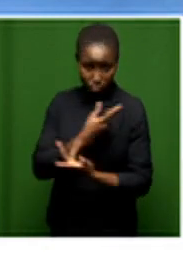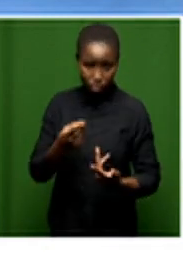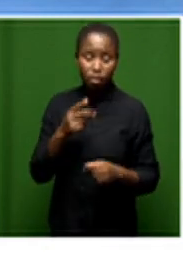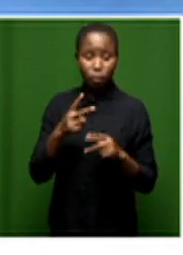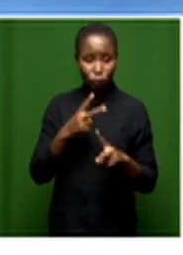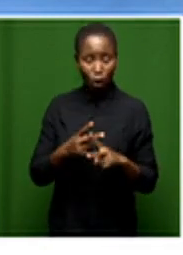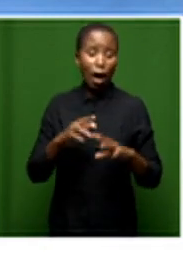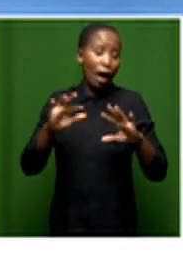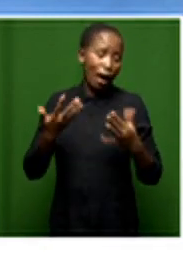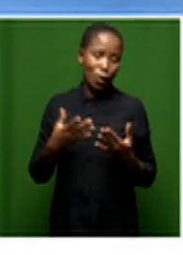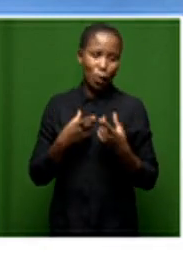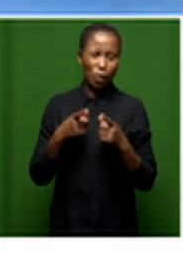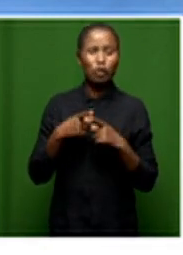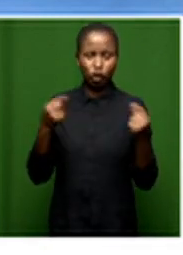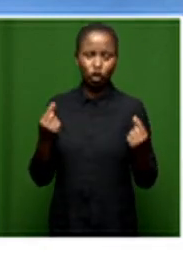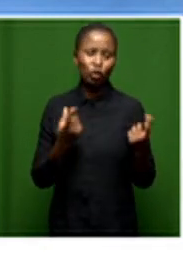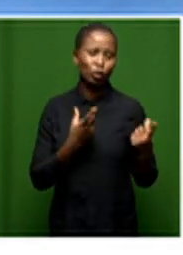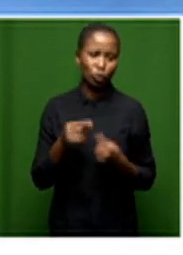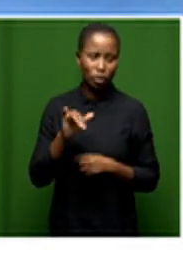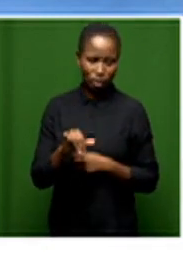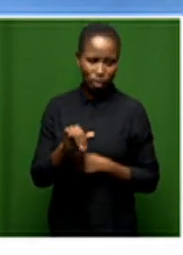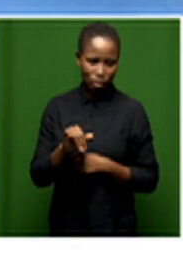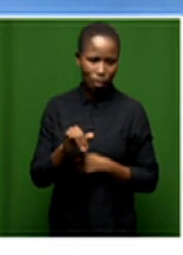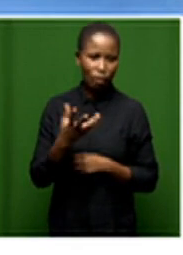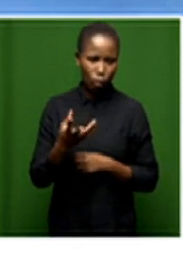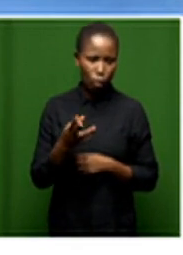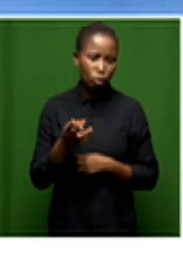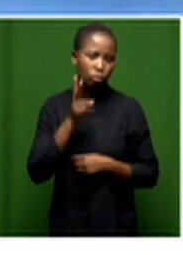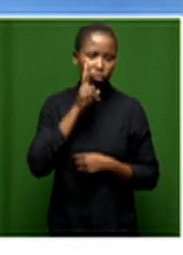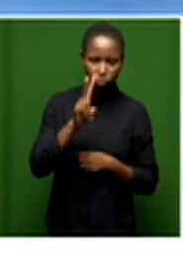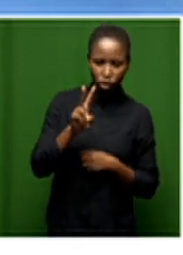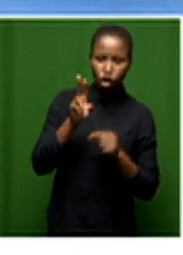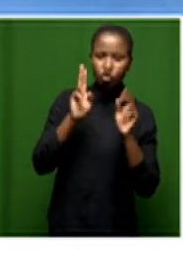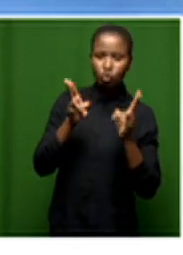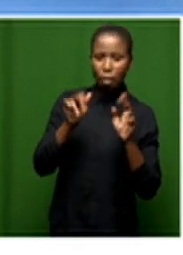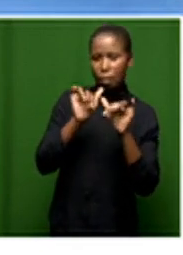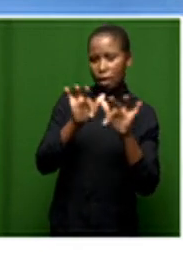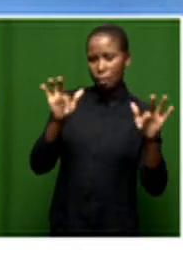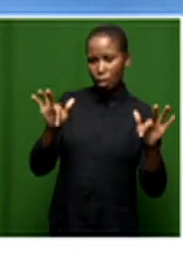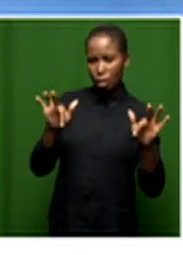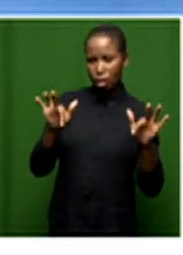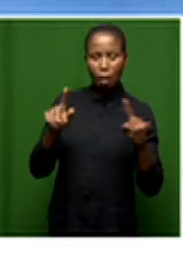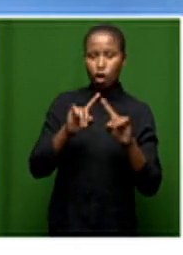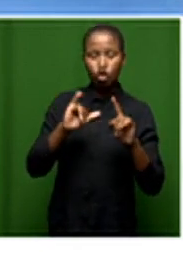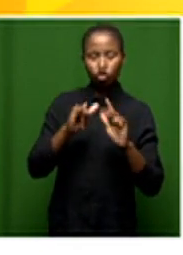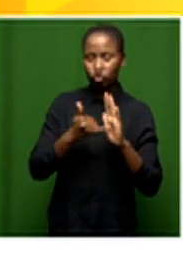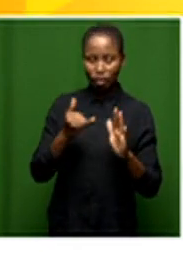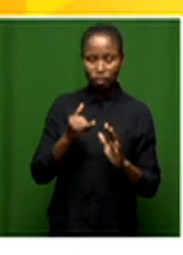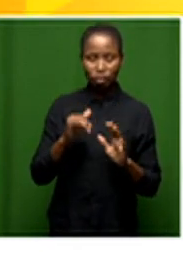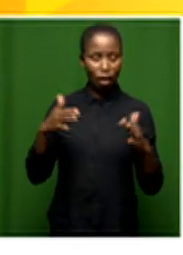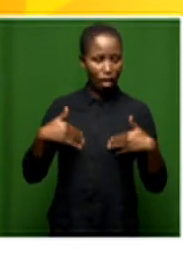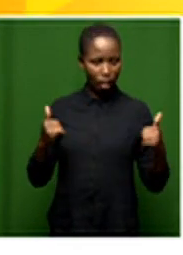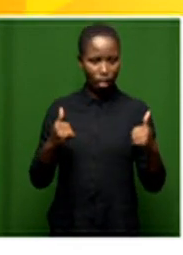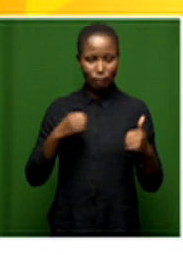that rollout when you're starting to look at the normal population outside healthcare workers? Yeah. Let's talk